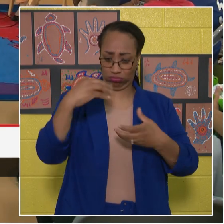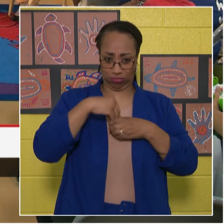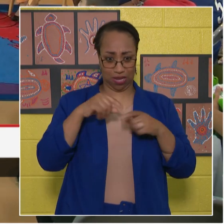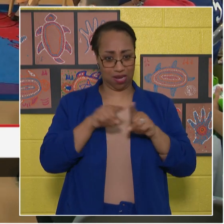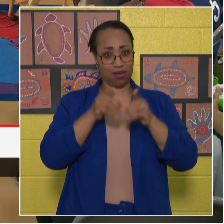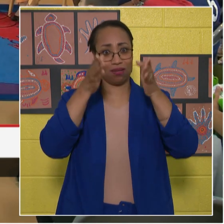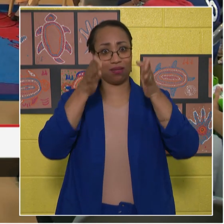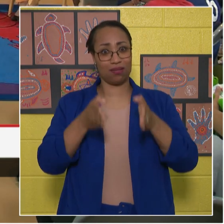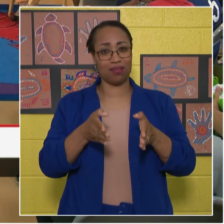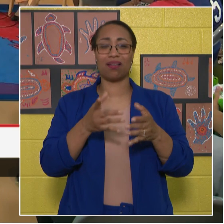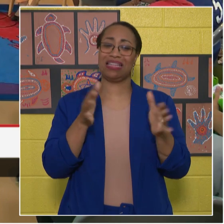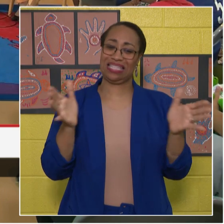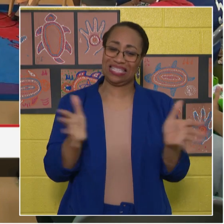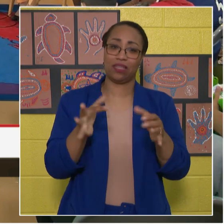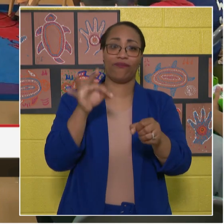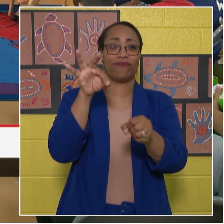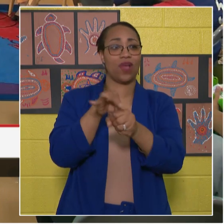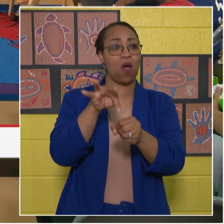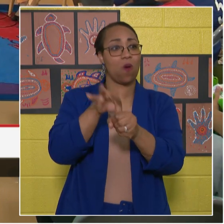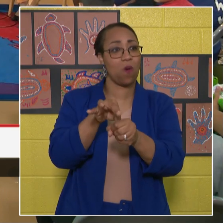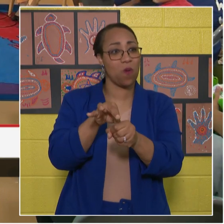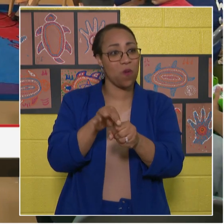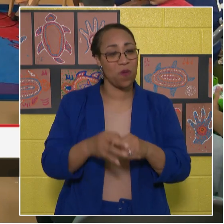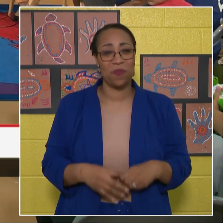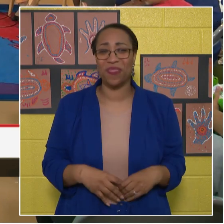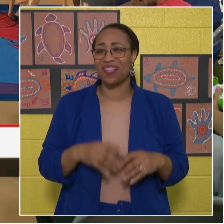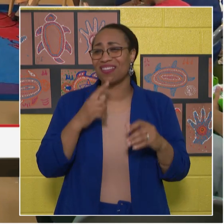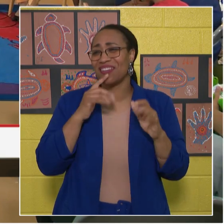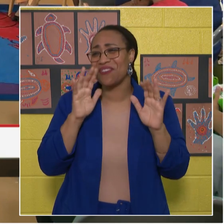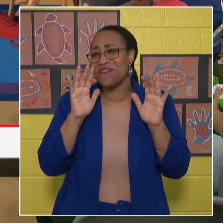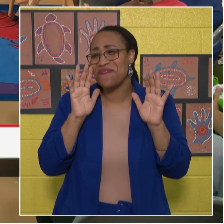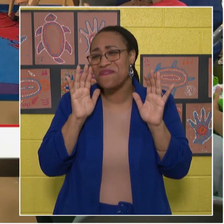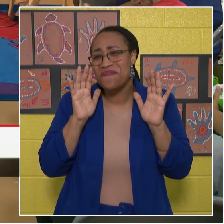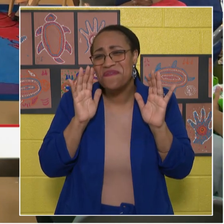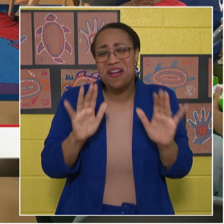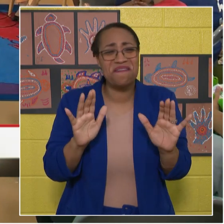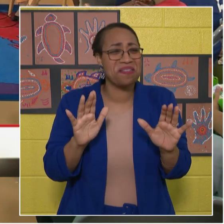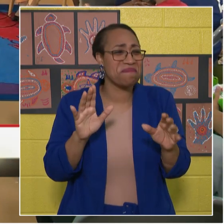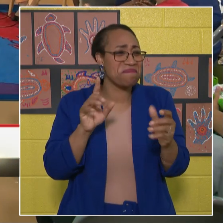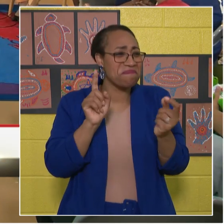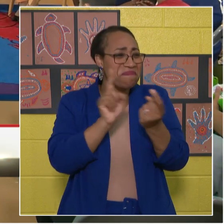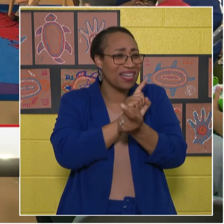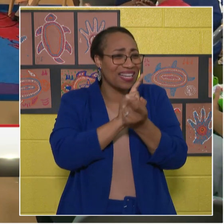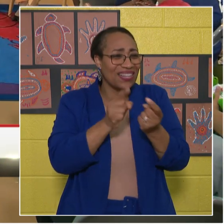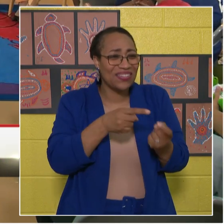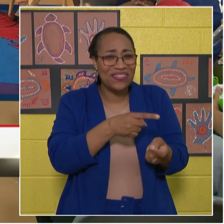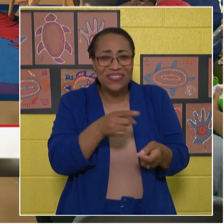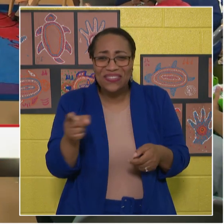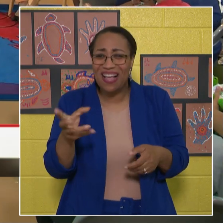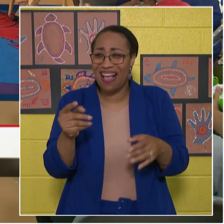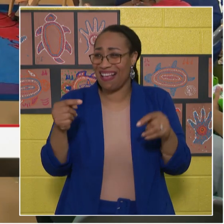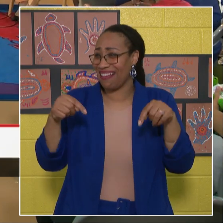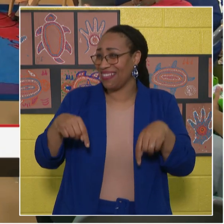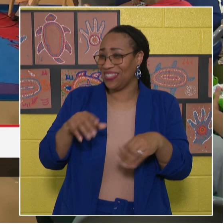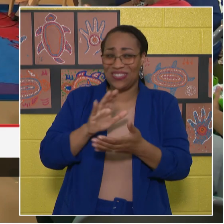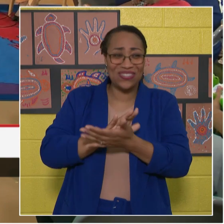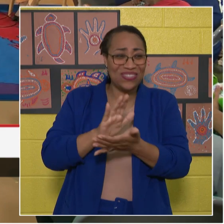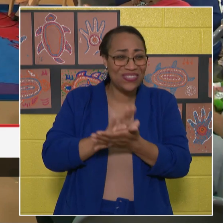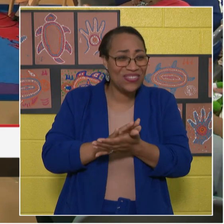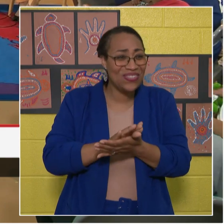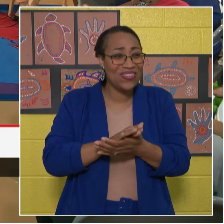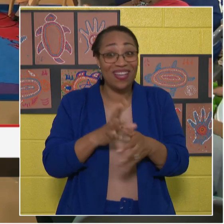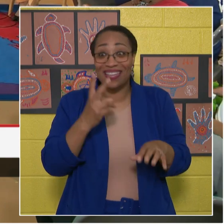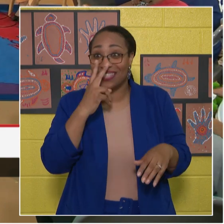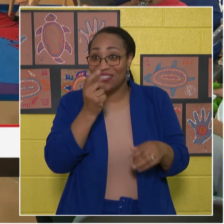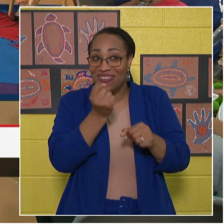able to meet you today and to be at your school. And I'm looking forward to seeing you at middle school. And